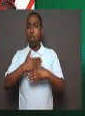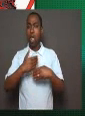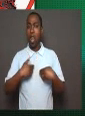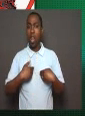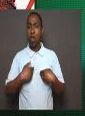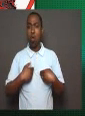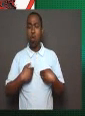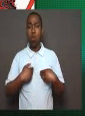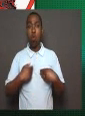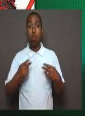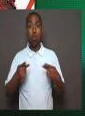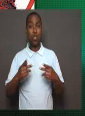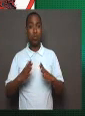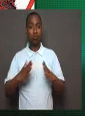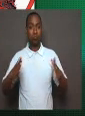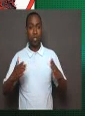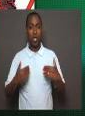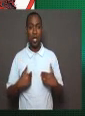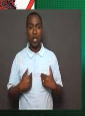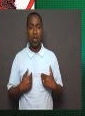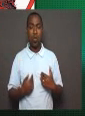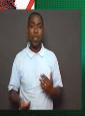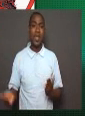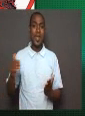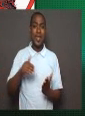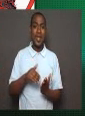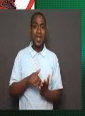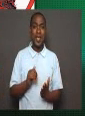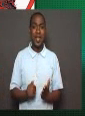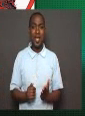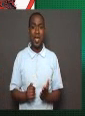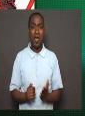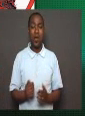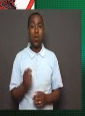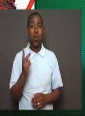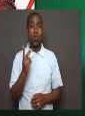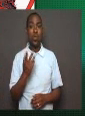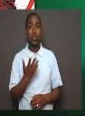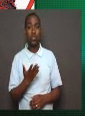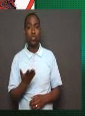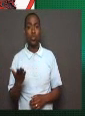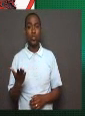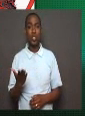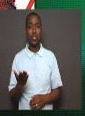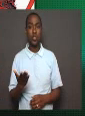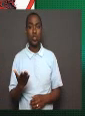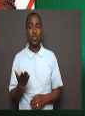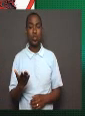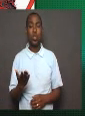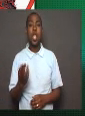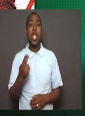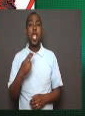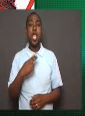surface area. They are also full of a substance called hemoglobin.